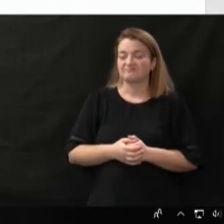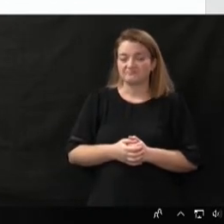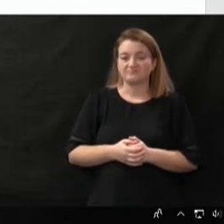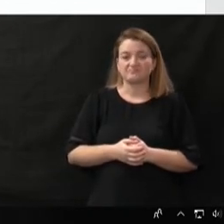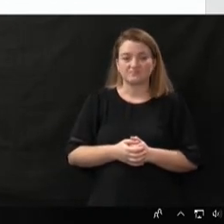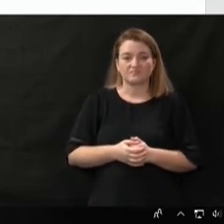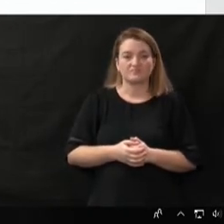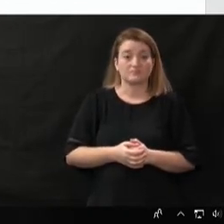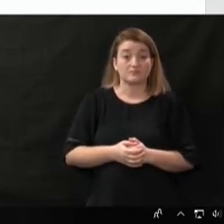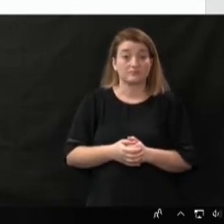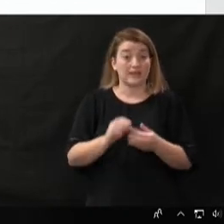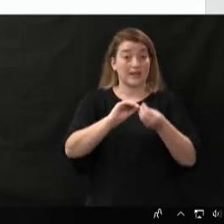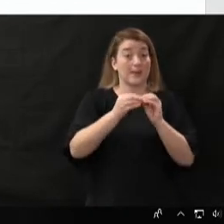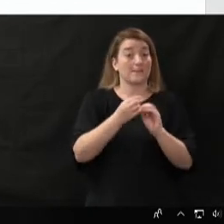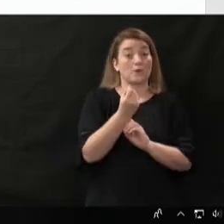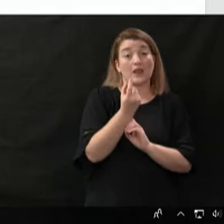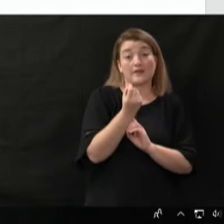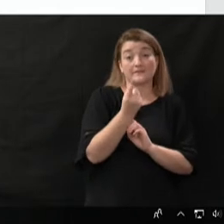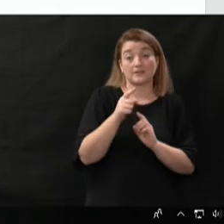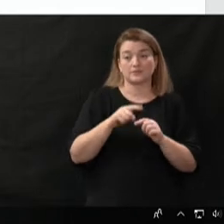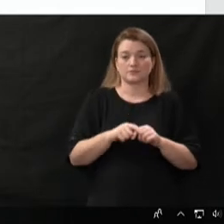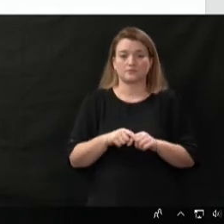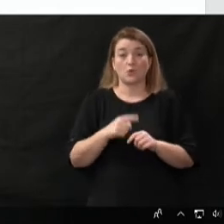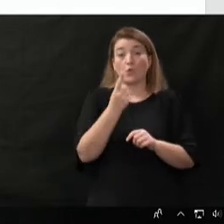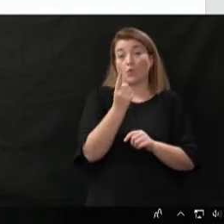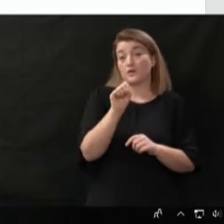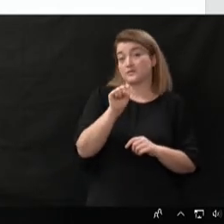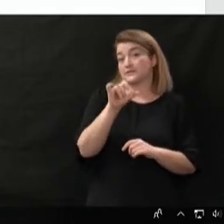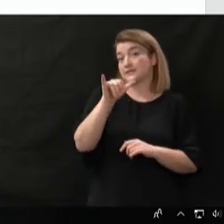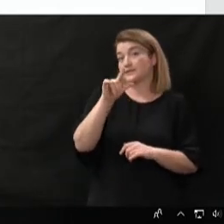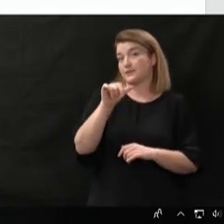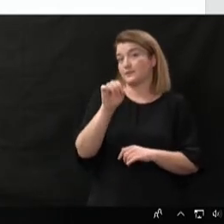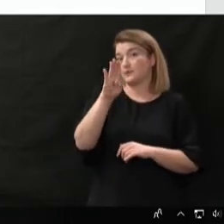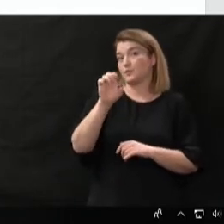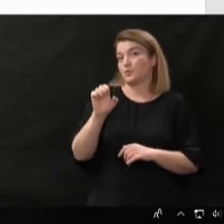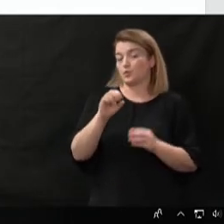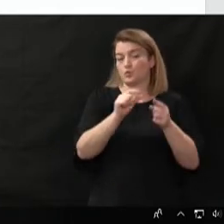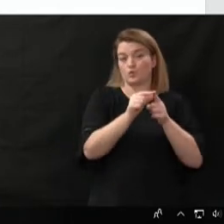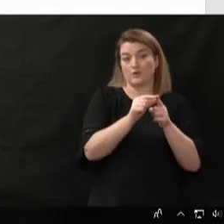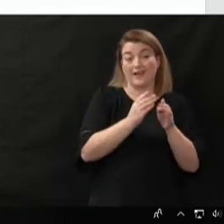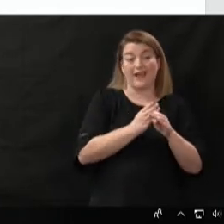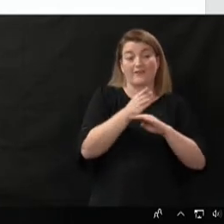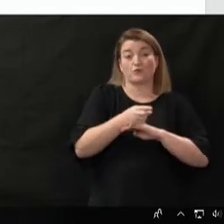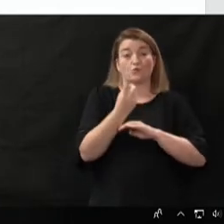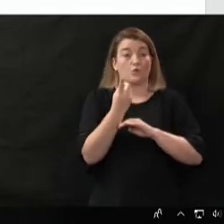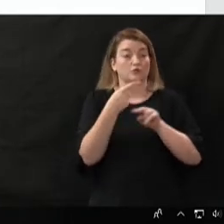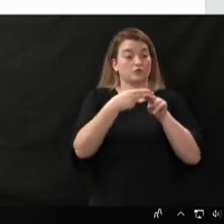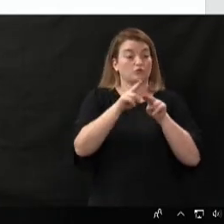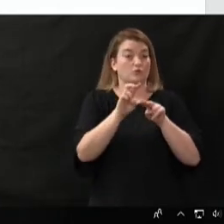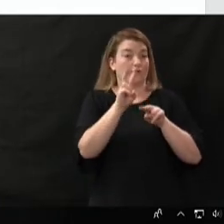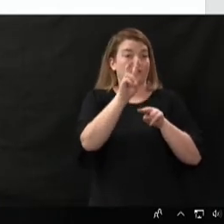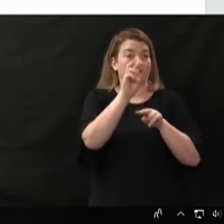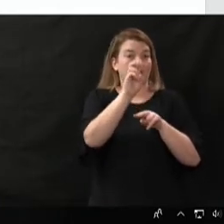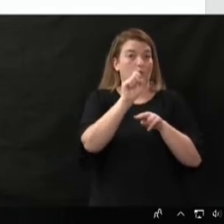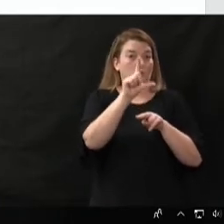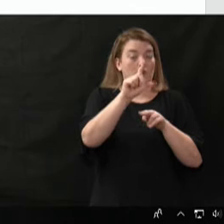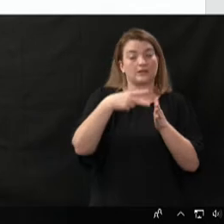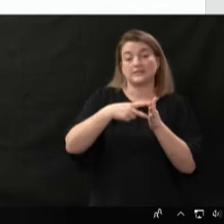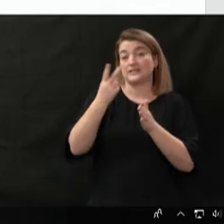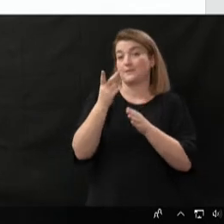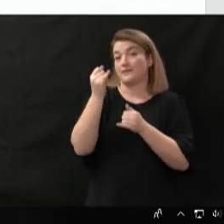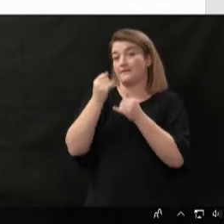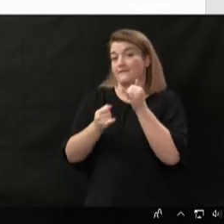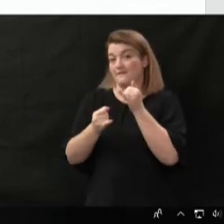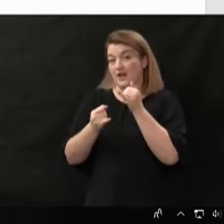Let's go to number 11. In a one-syllable word, right after one short vowel, we double the final letters